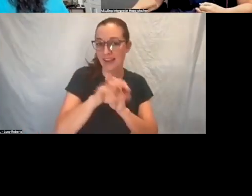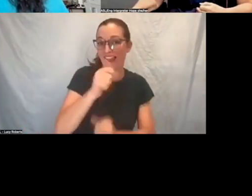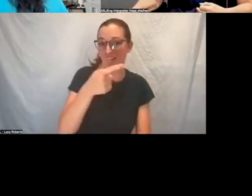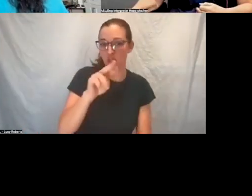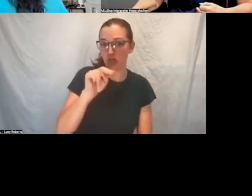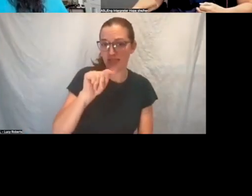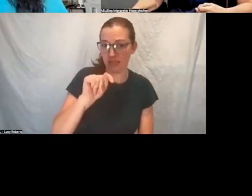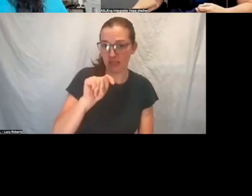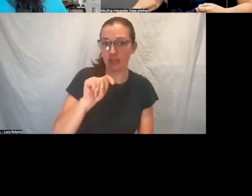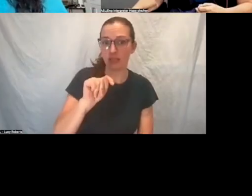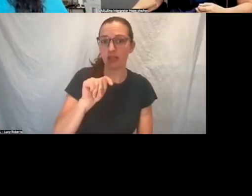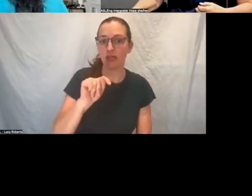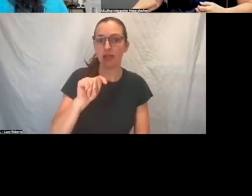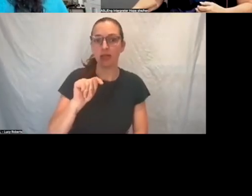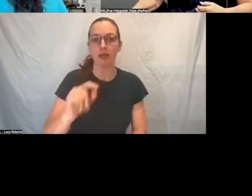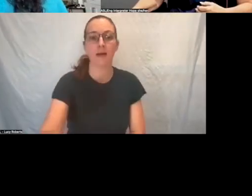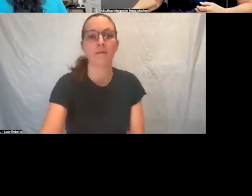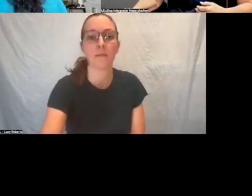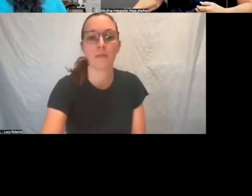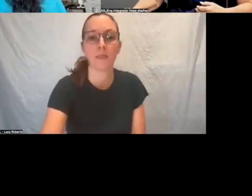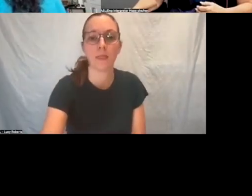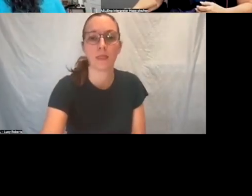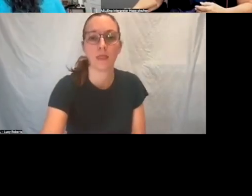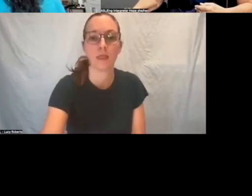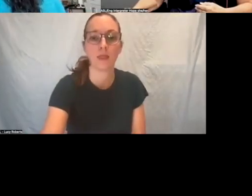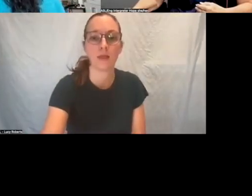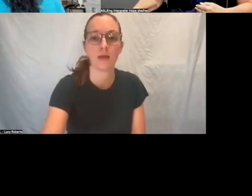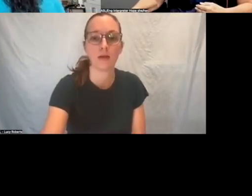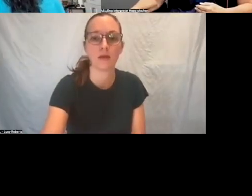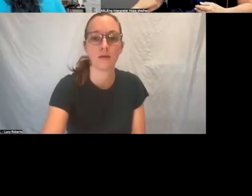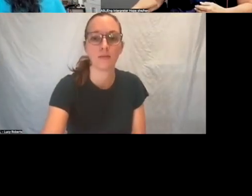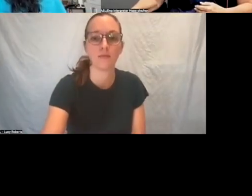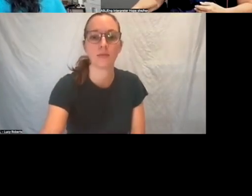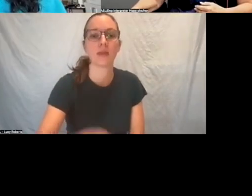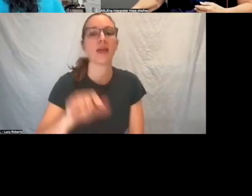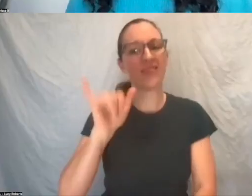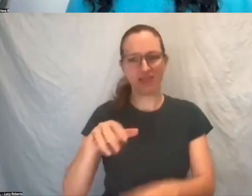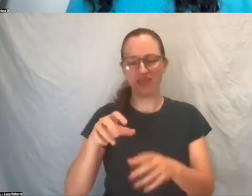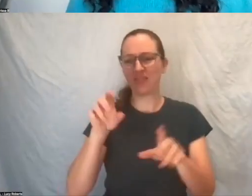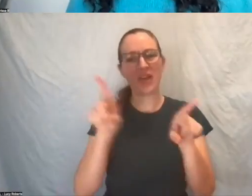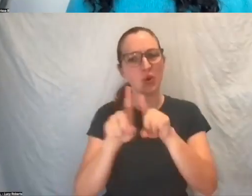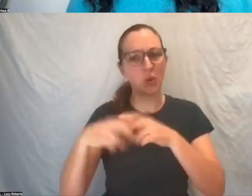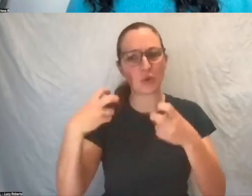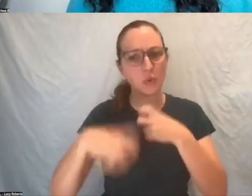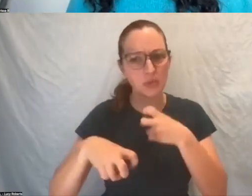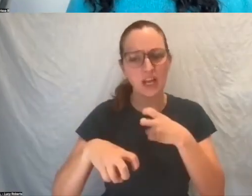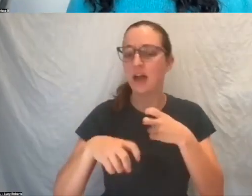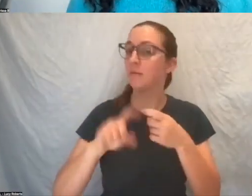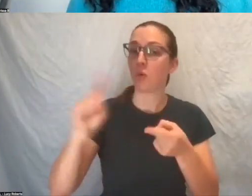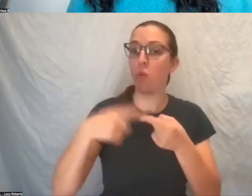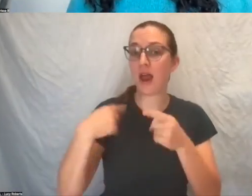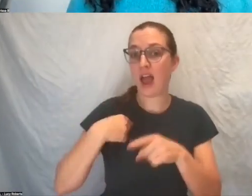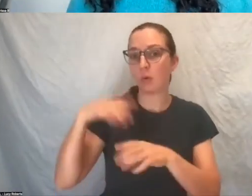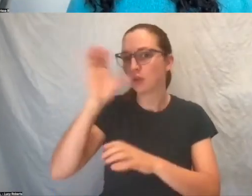Yeah, and yeah, that is also tricky, but also even when I was looking at